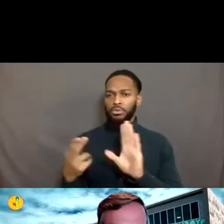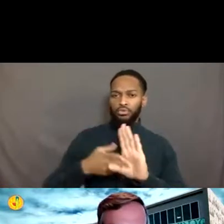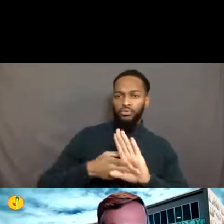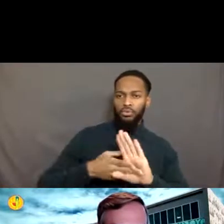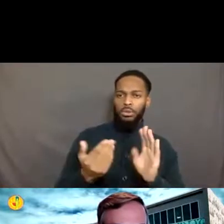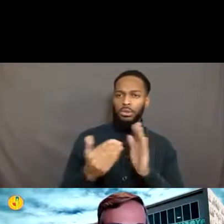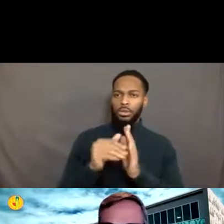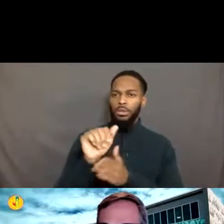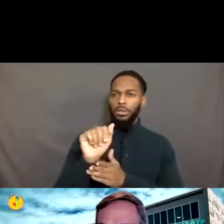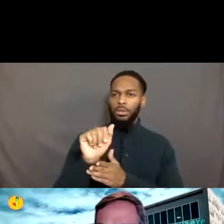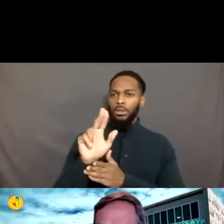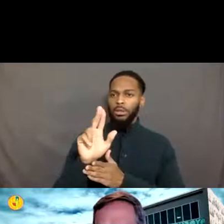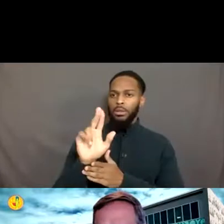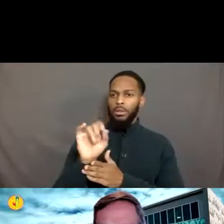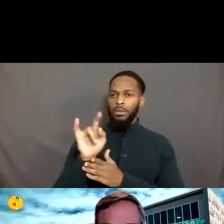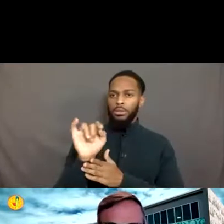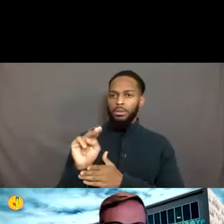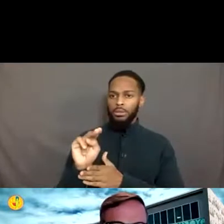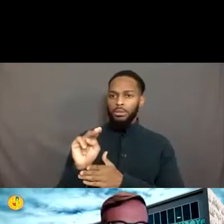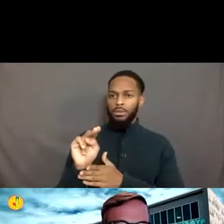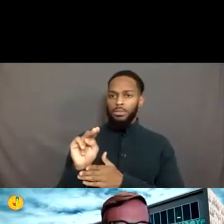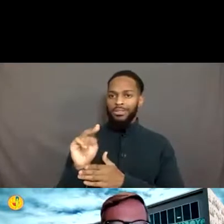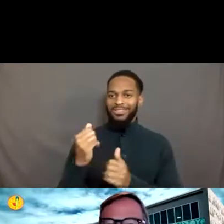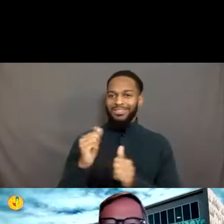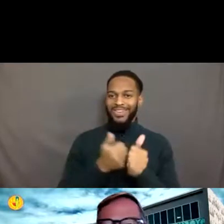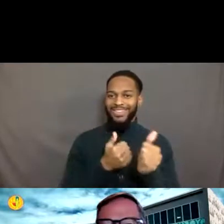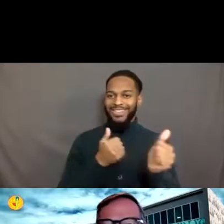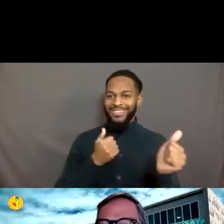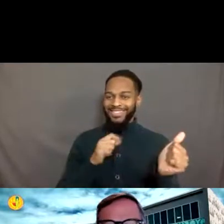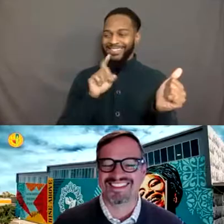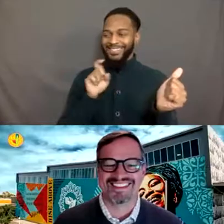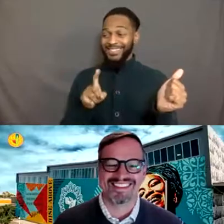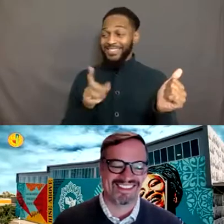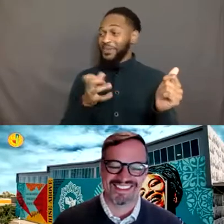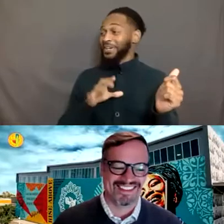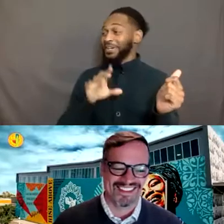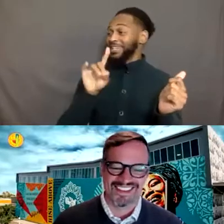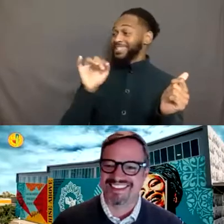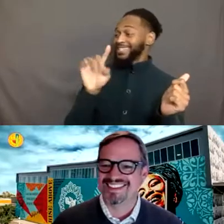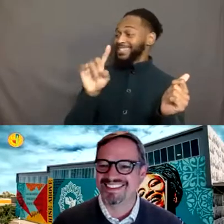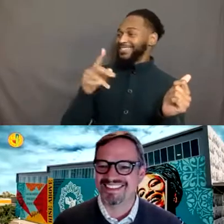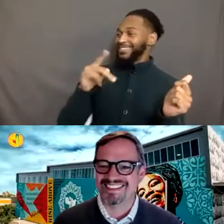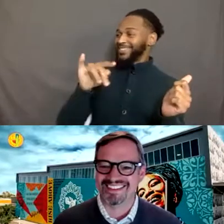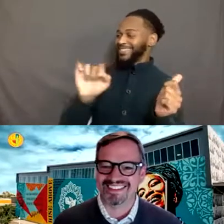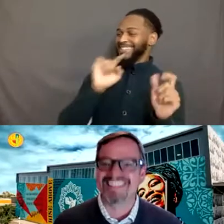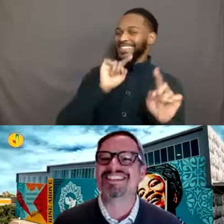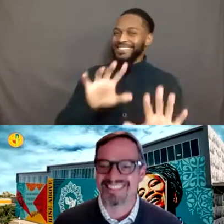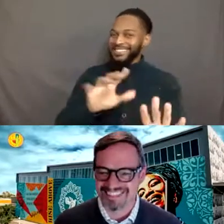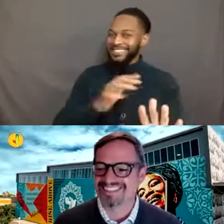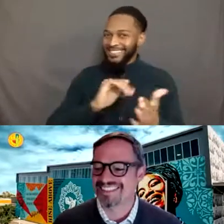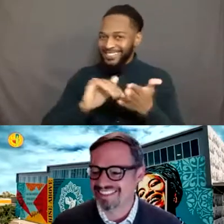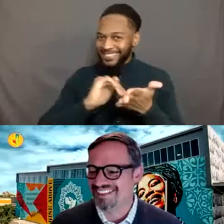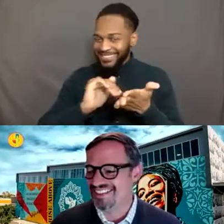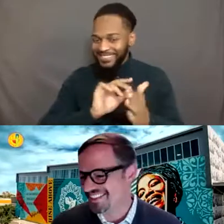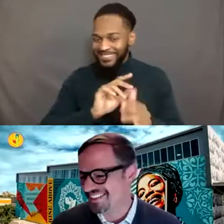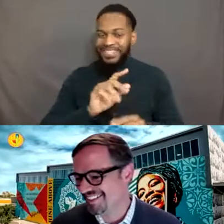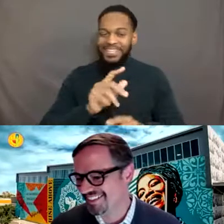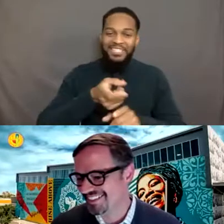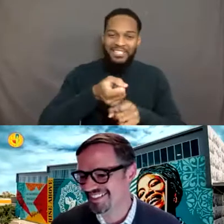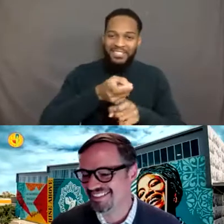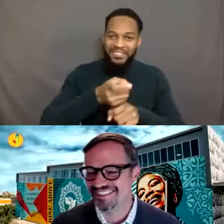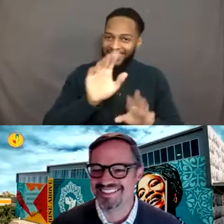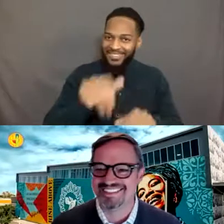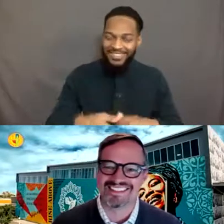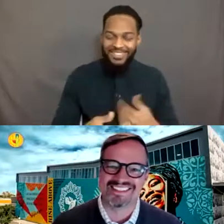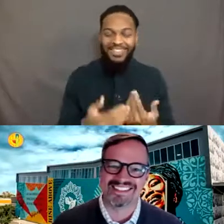He's probably just trying to avoid questions that he wants David and Mike and Pia. No, Austin answers all questions, and we appreciate him and